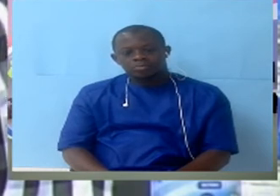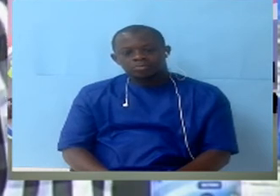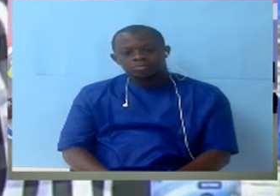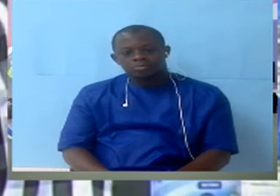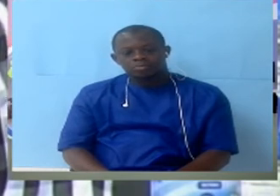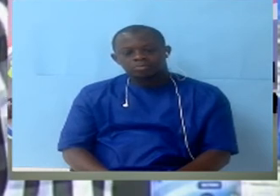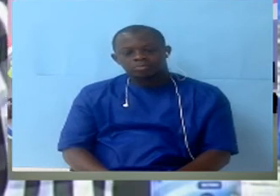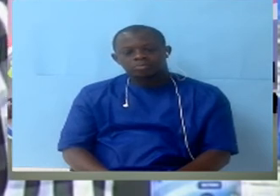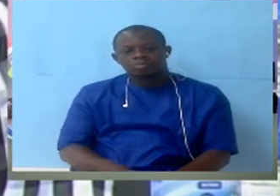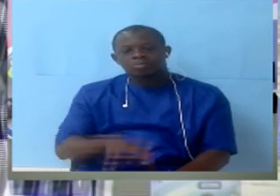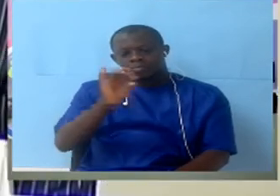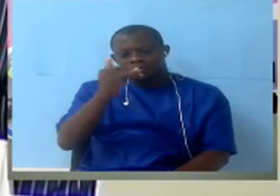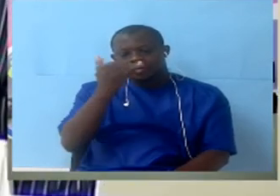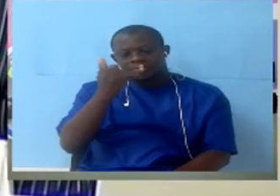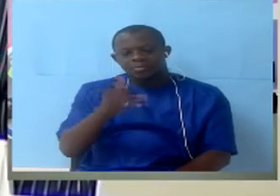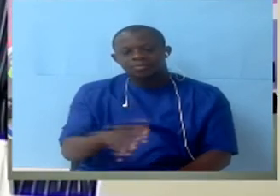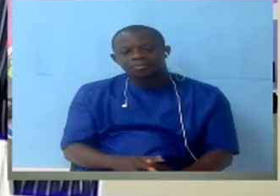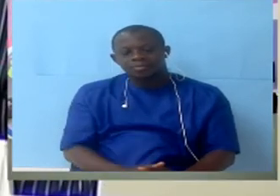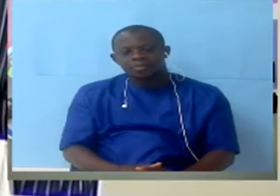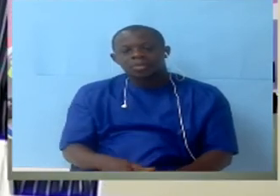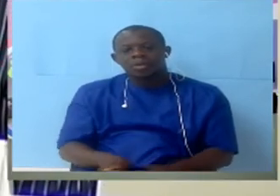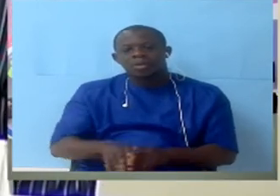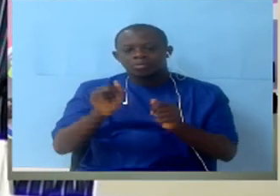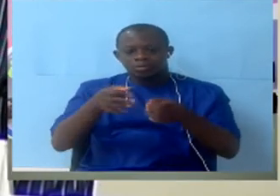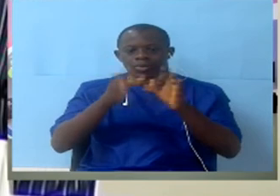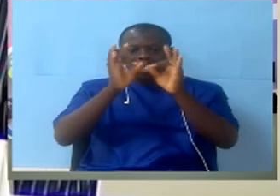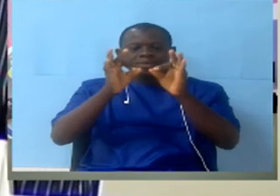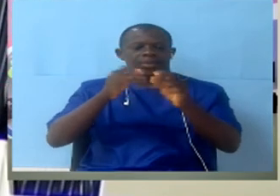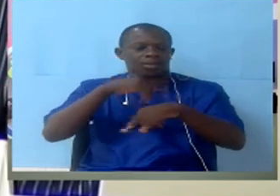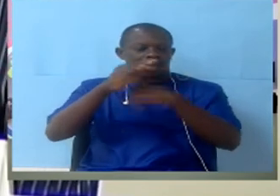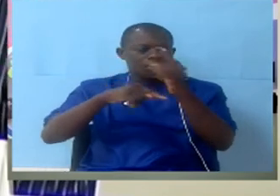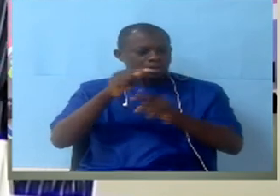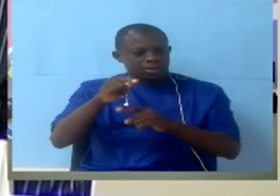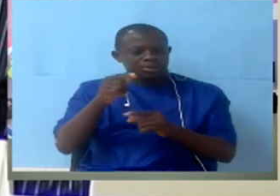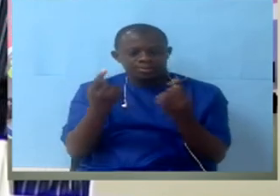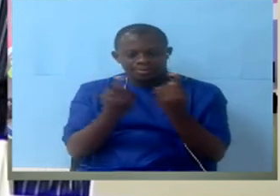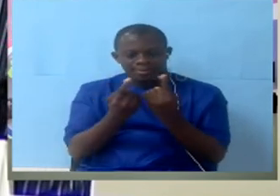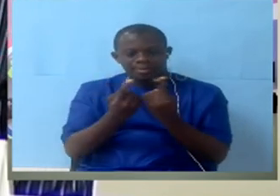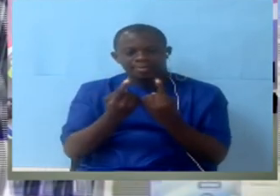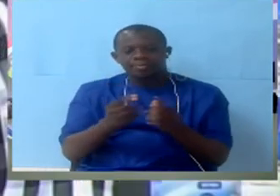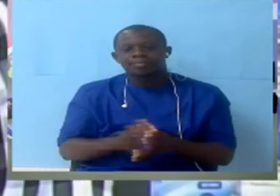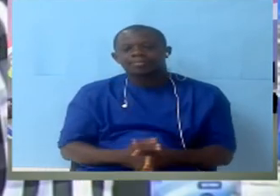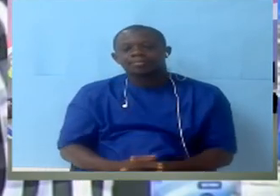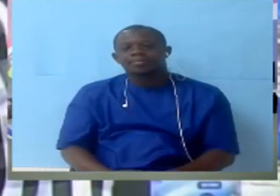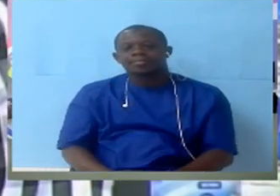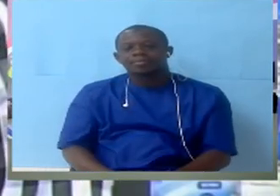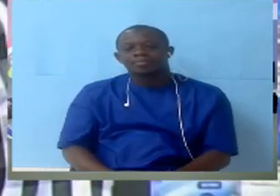kundaro. Ah. Yes. Can you explain that? For iso sata fanu ninye bang?